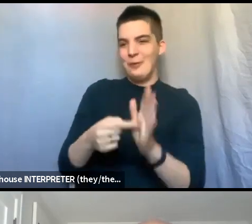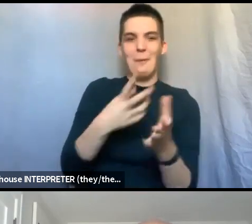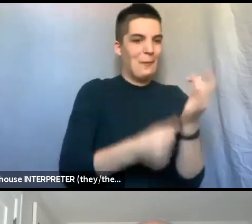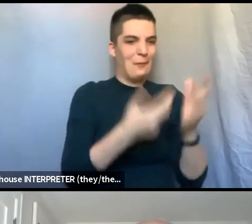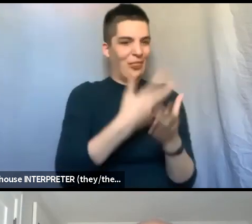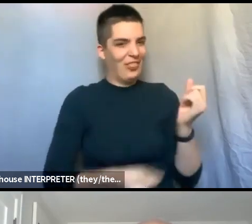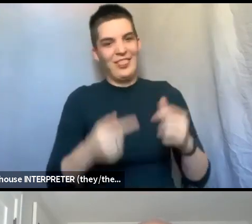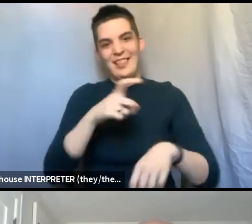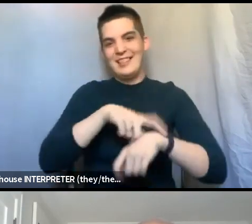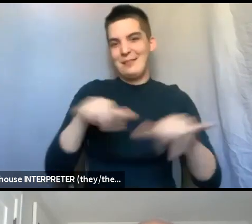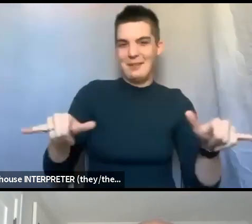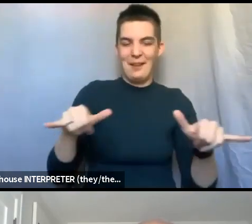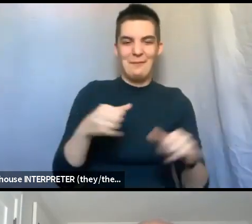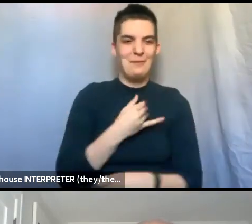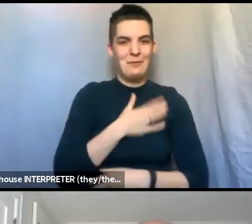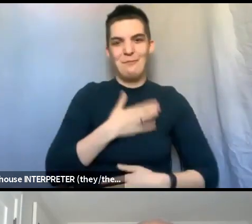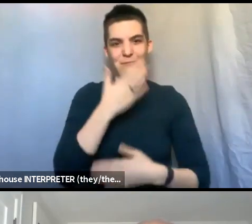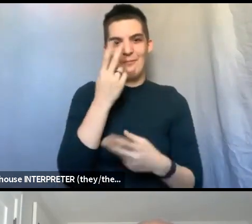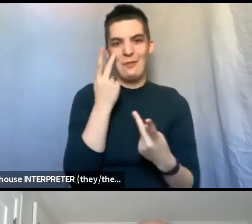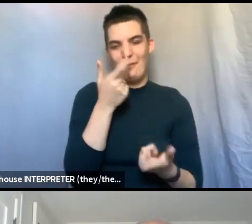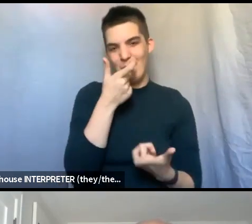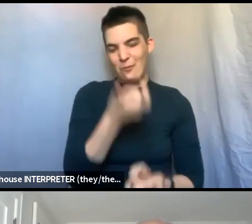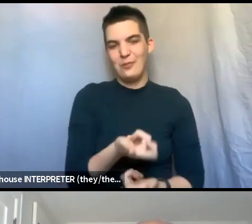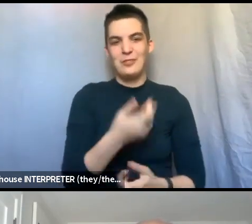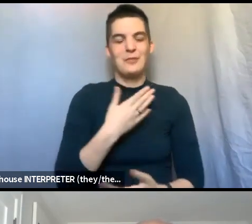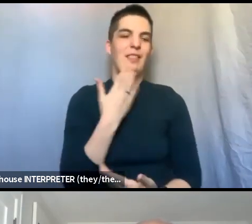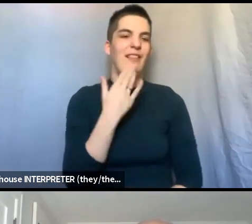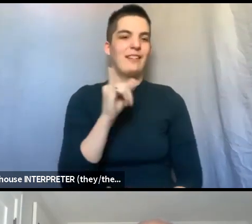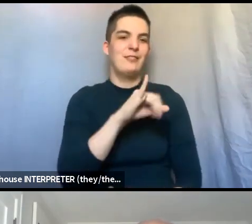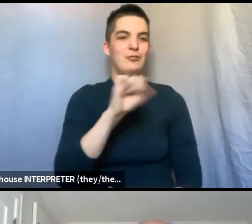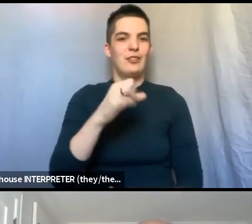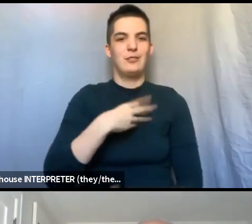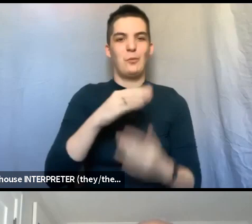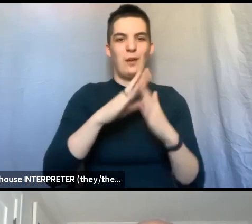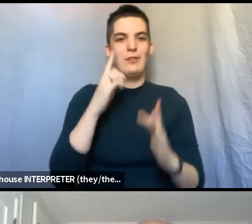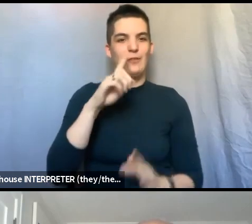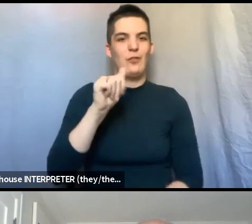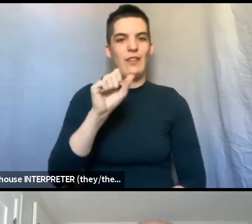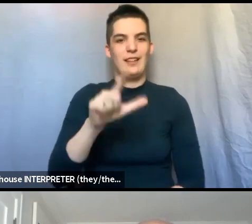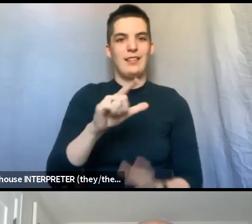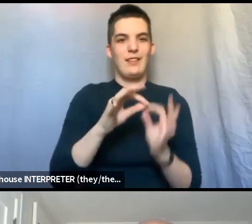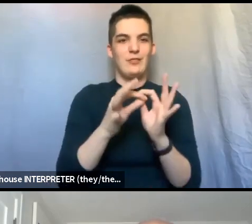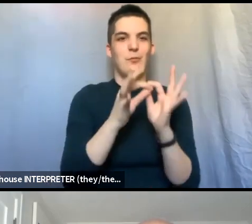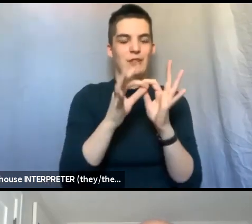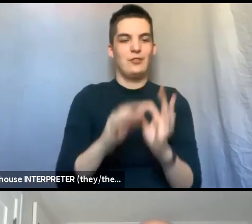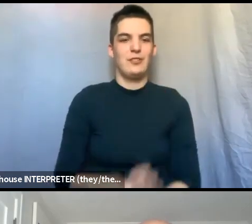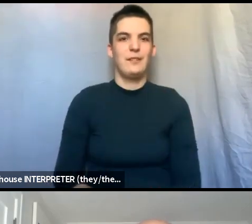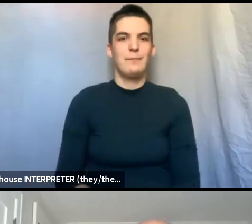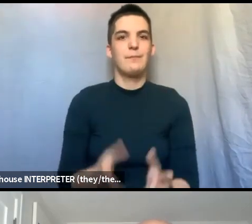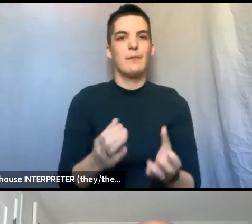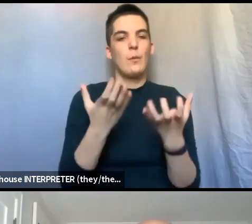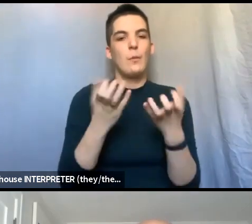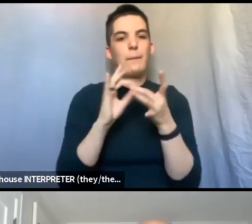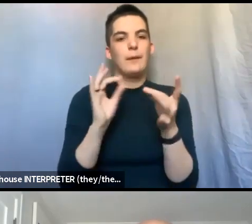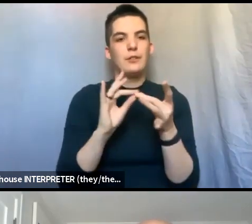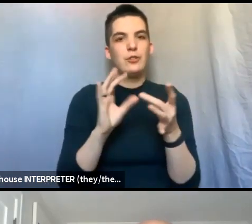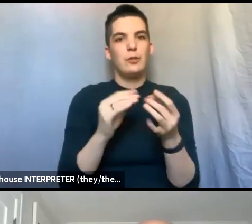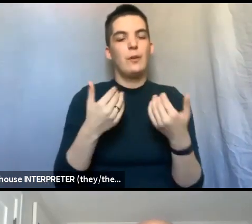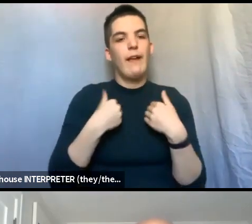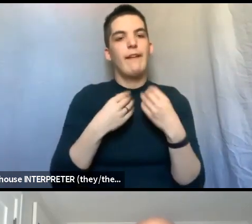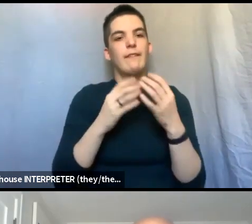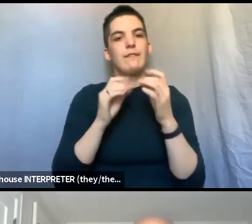is really wonderful. I want to thank Jess Whitehouse for the ASL interpretation. Also mentioned that we've got ongoing support